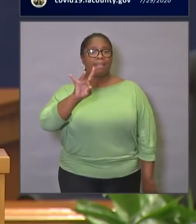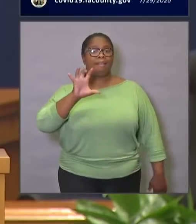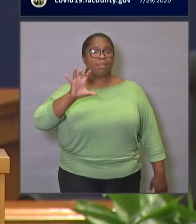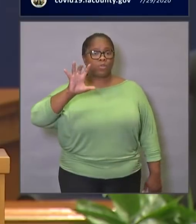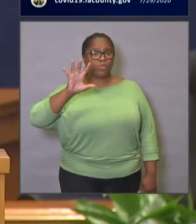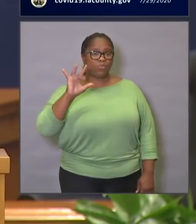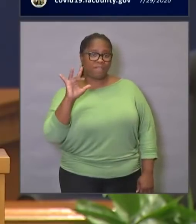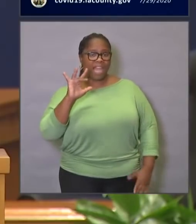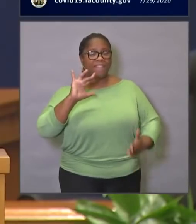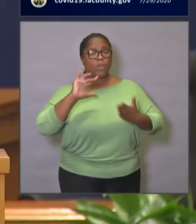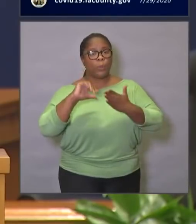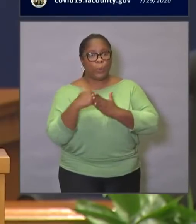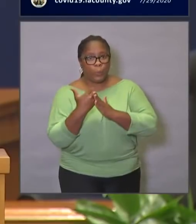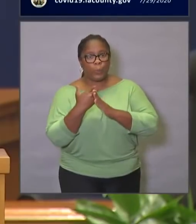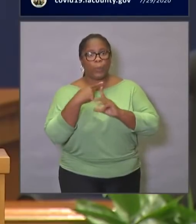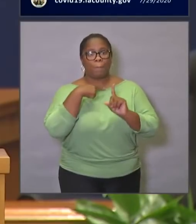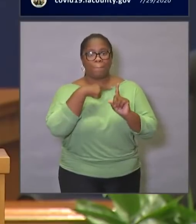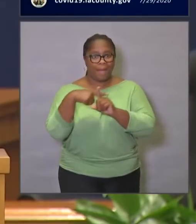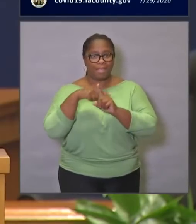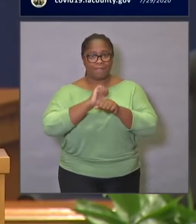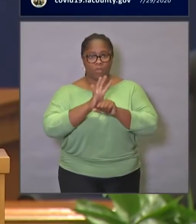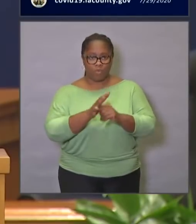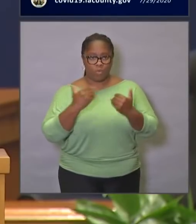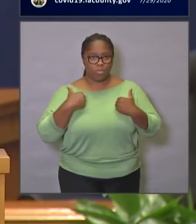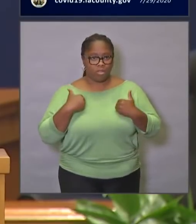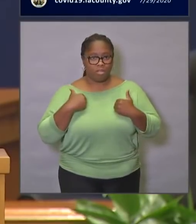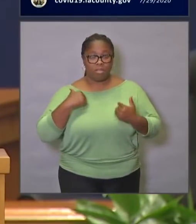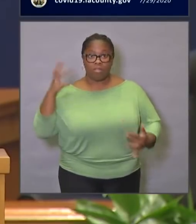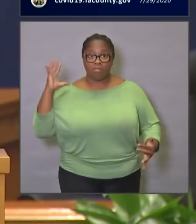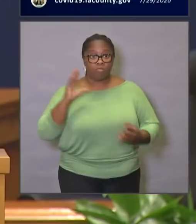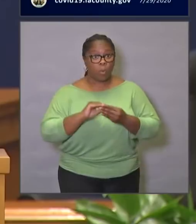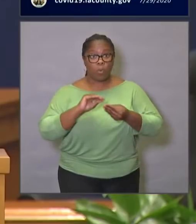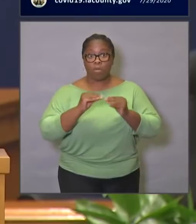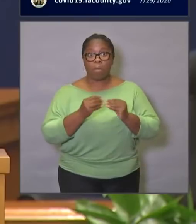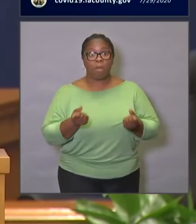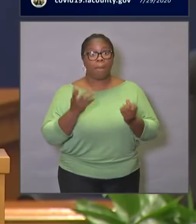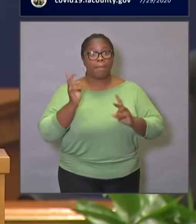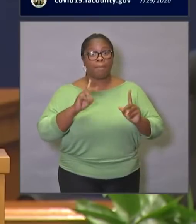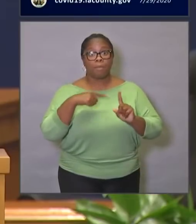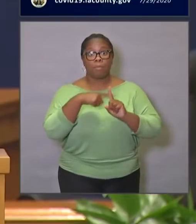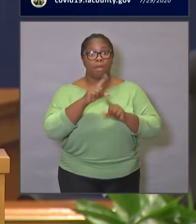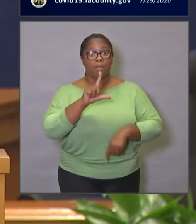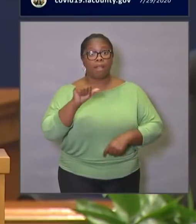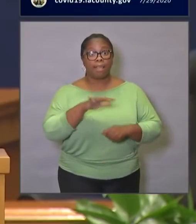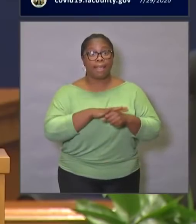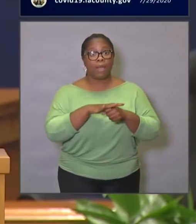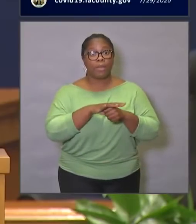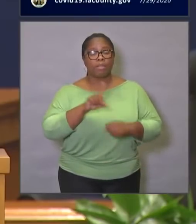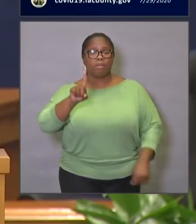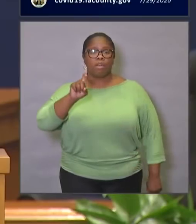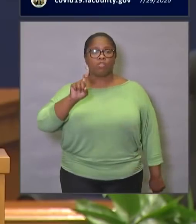4,825 new cases. This brings the total number of cases in LA County to